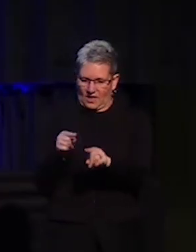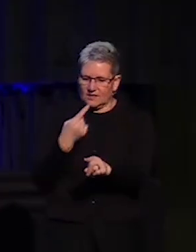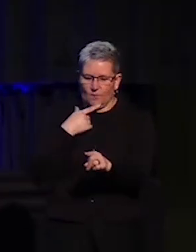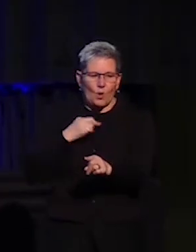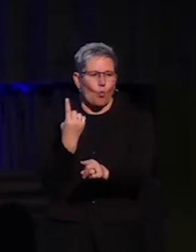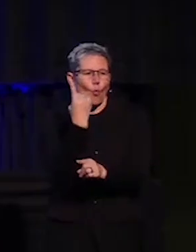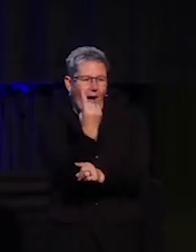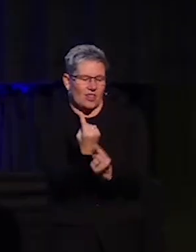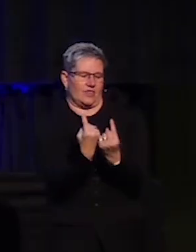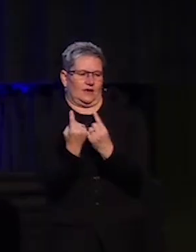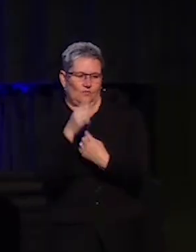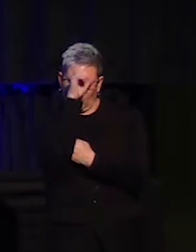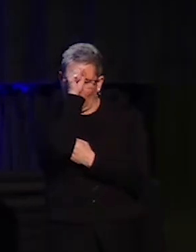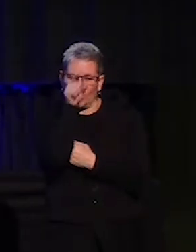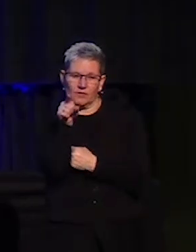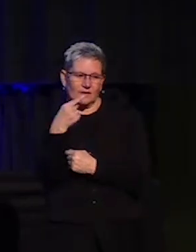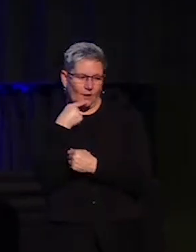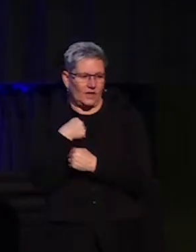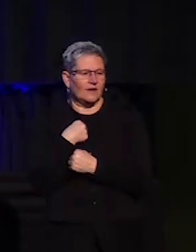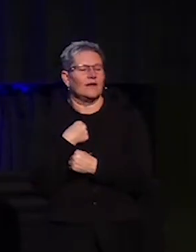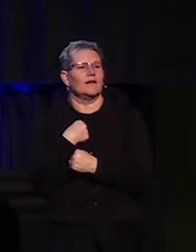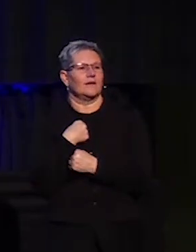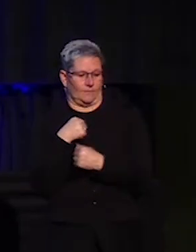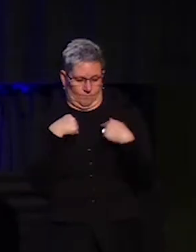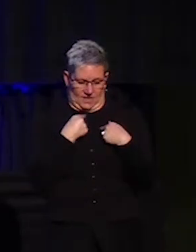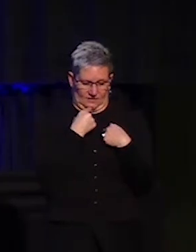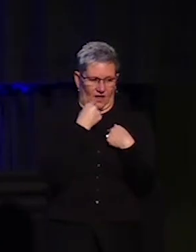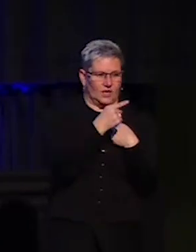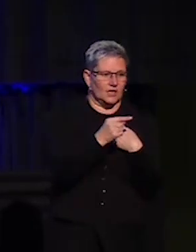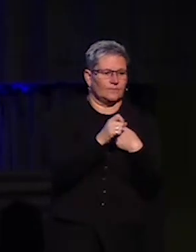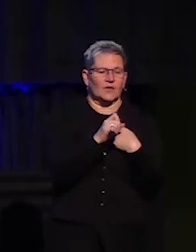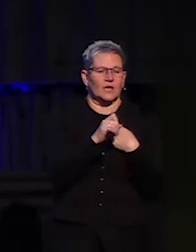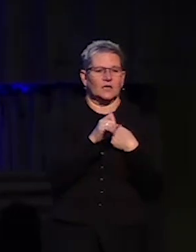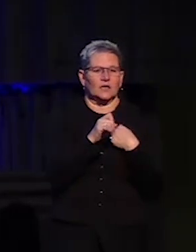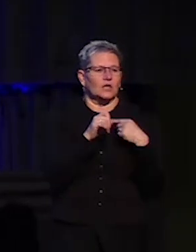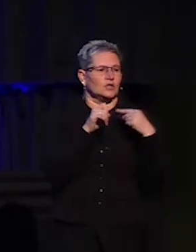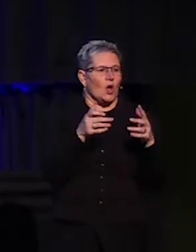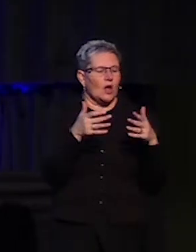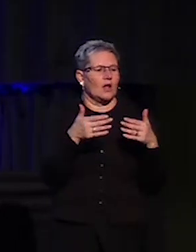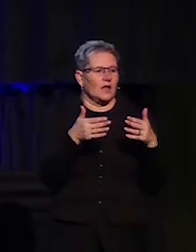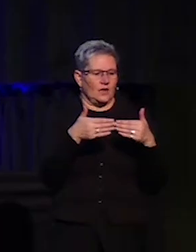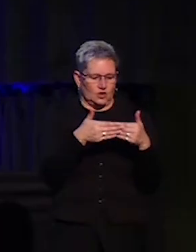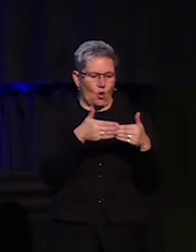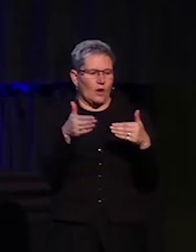the greatest thing I remember that you said is don't leave doors ajar.